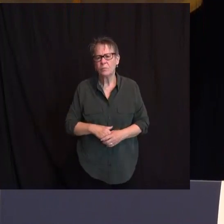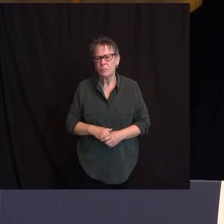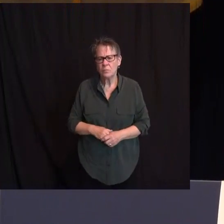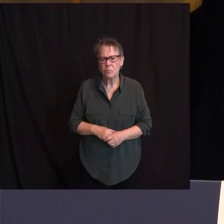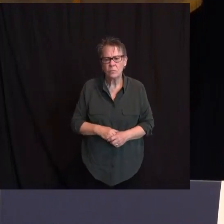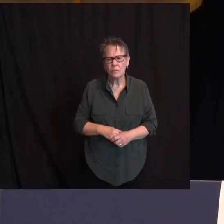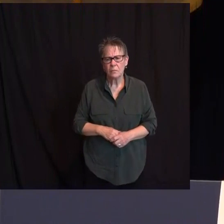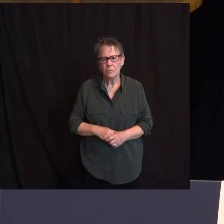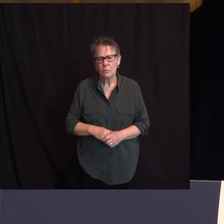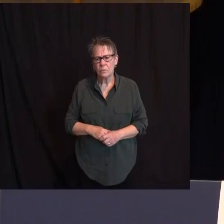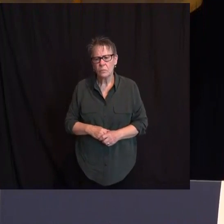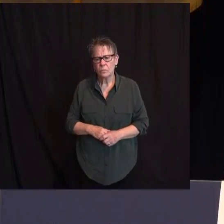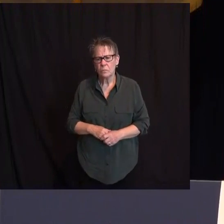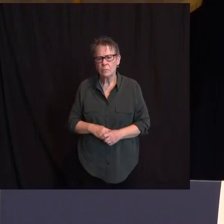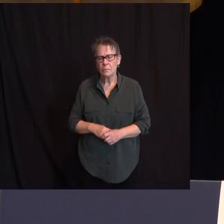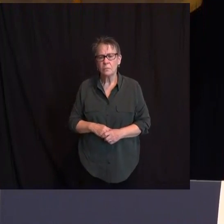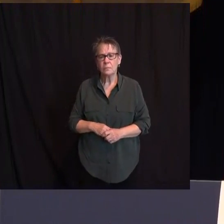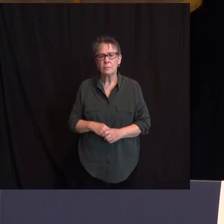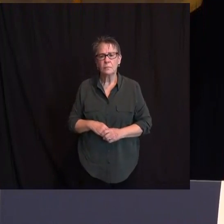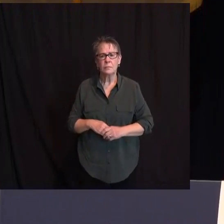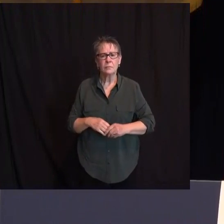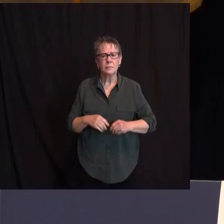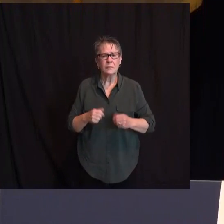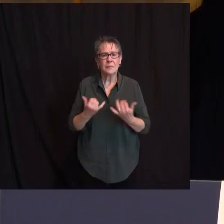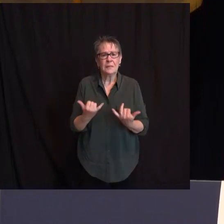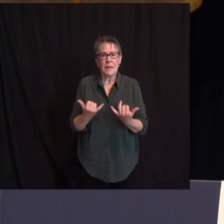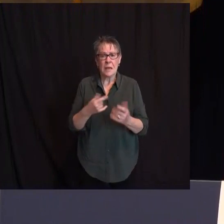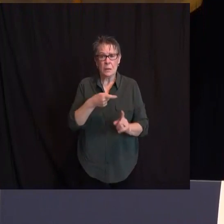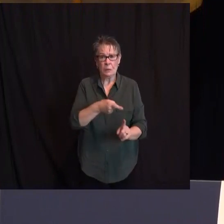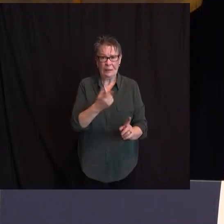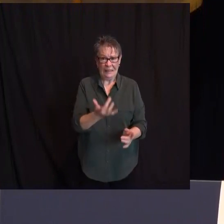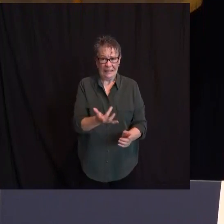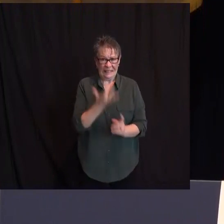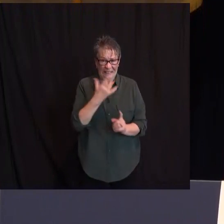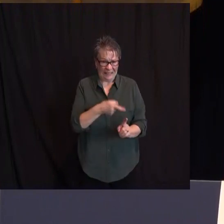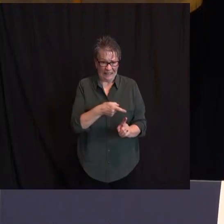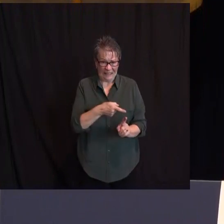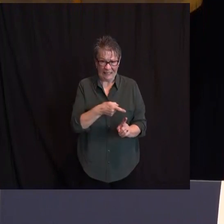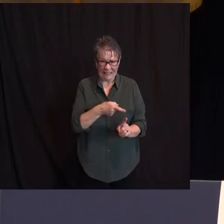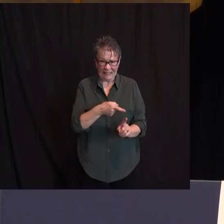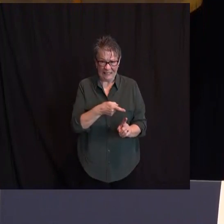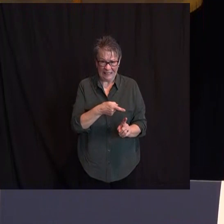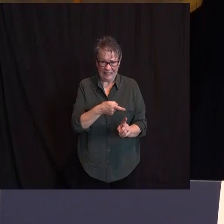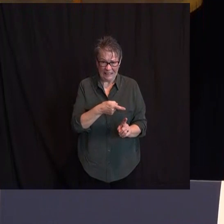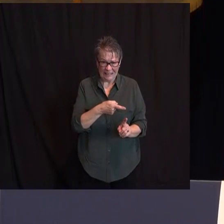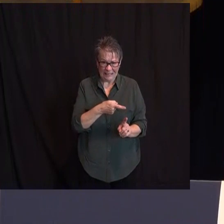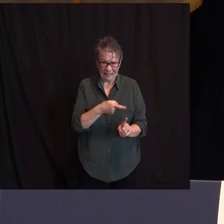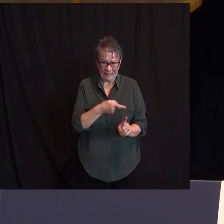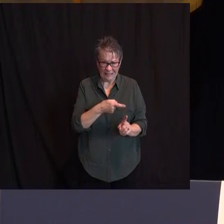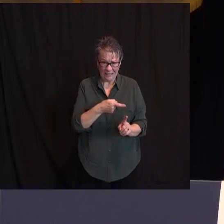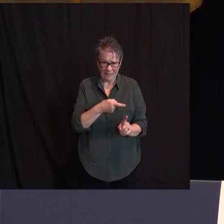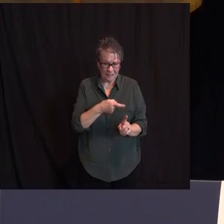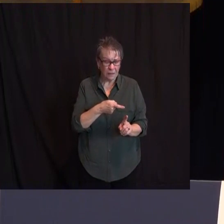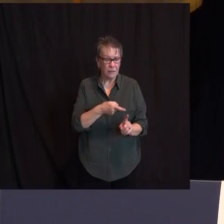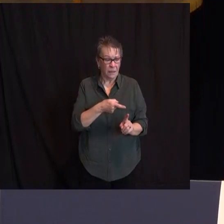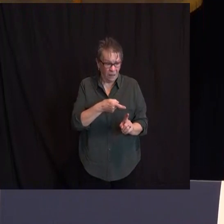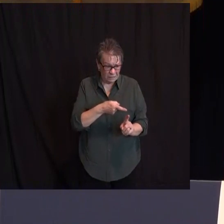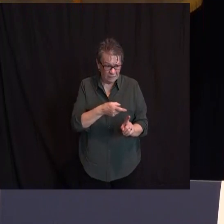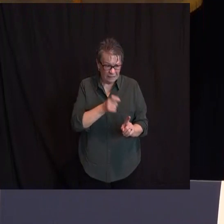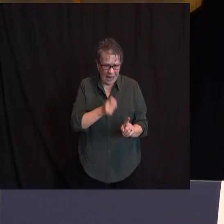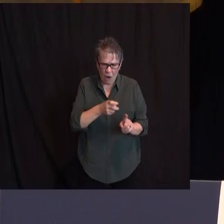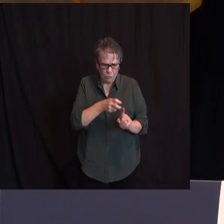to COVID-positive facilities. We're developing statewide contracts with 2 to 3 systems to accept transfer of